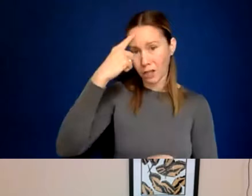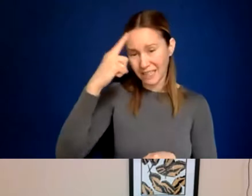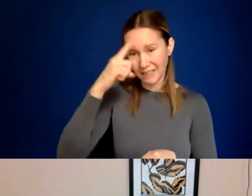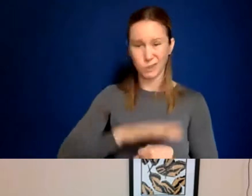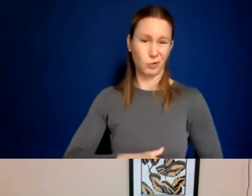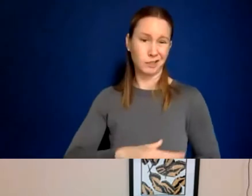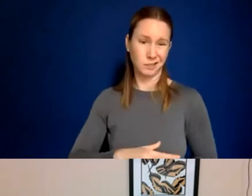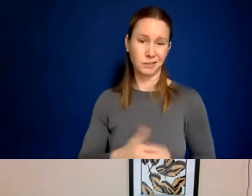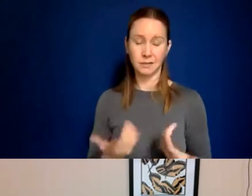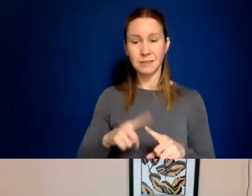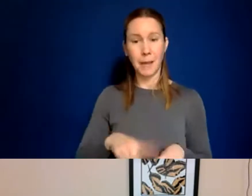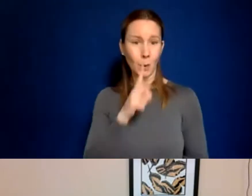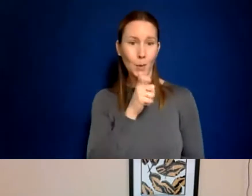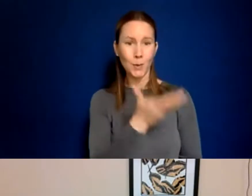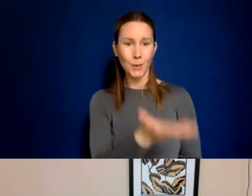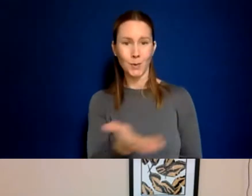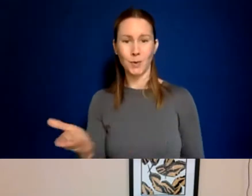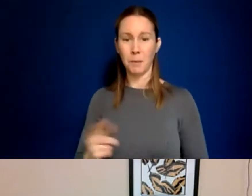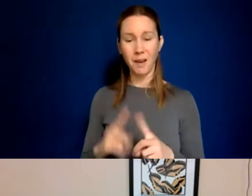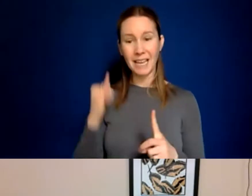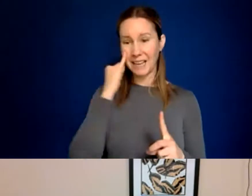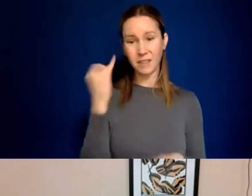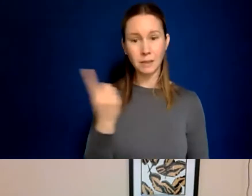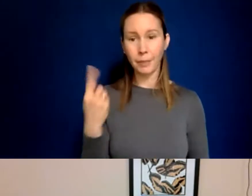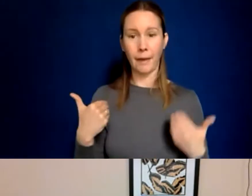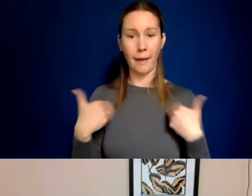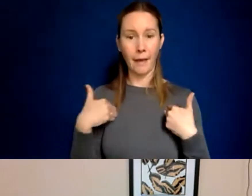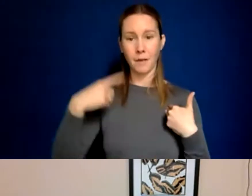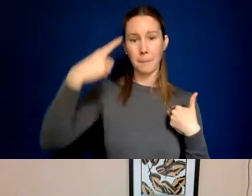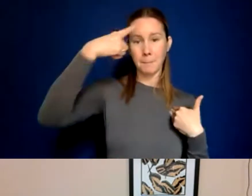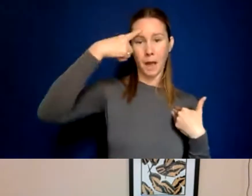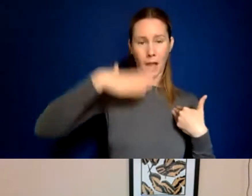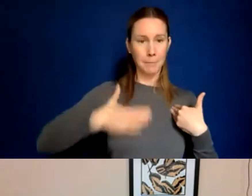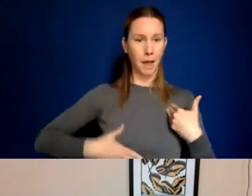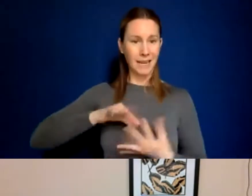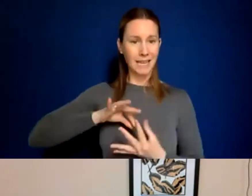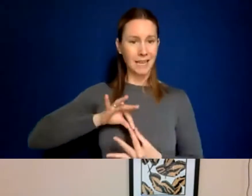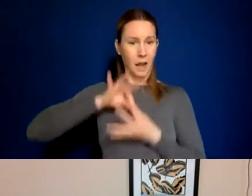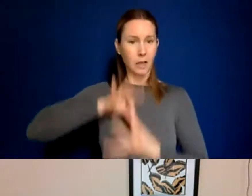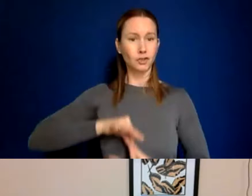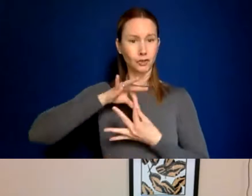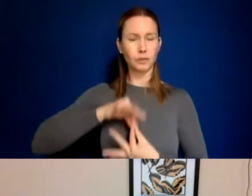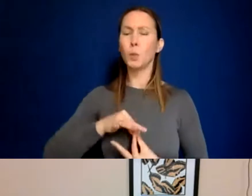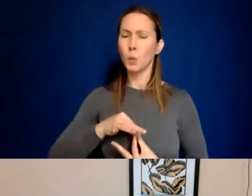you are. But in general, yes, anything that has a mind-body connection is probably going to be